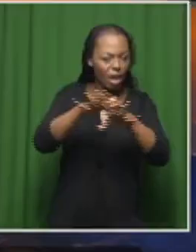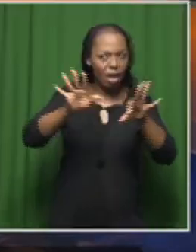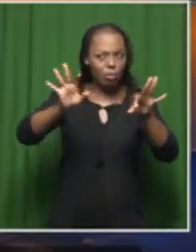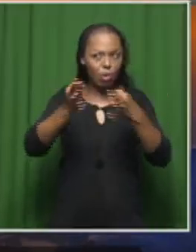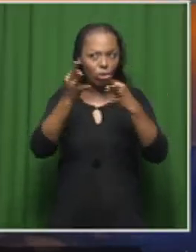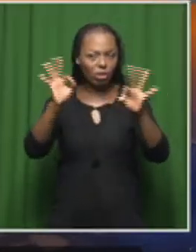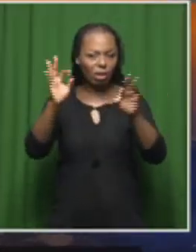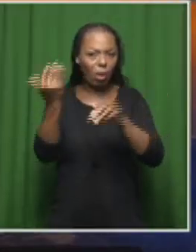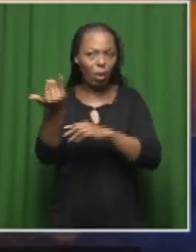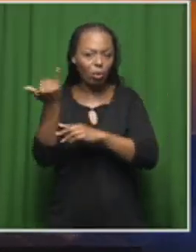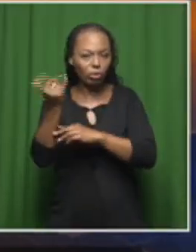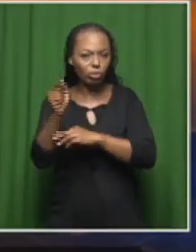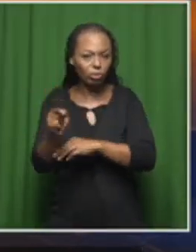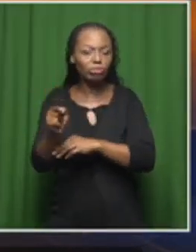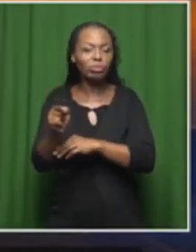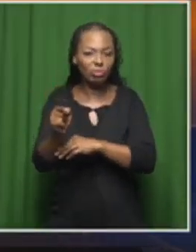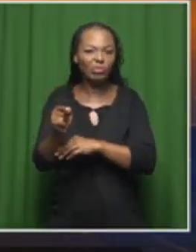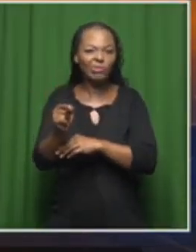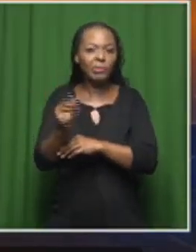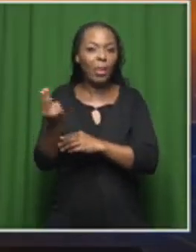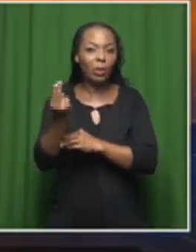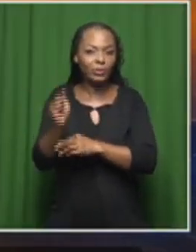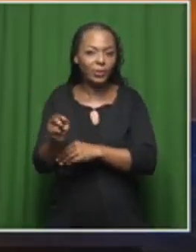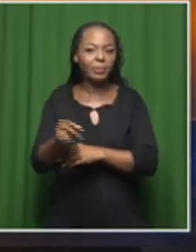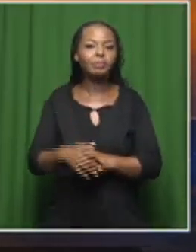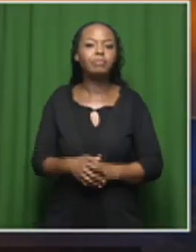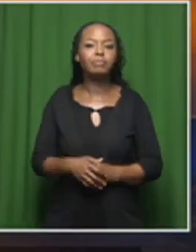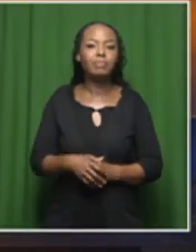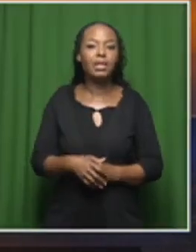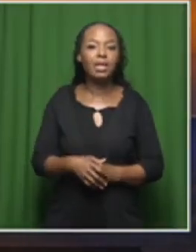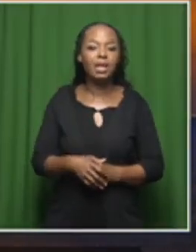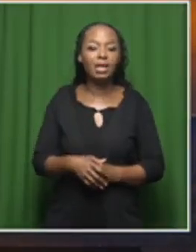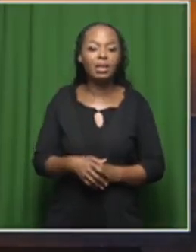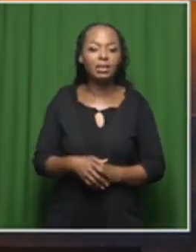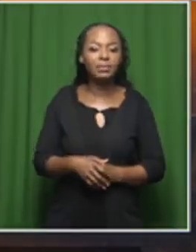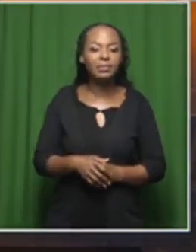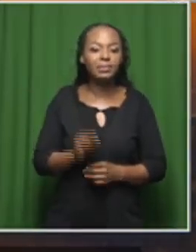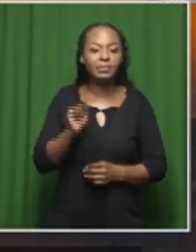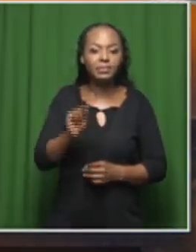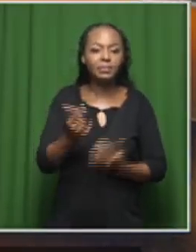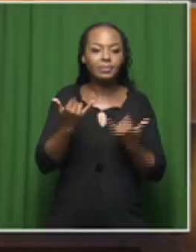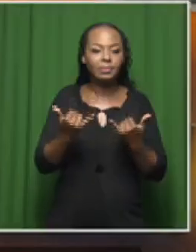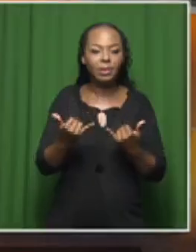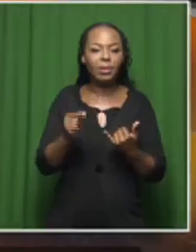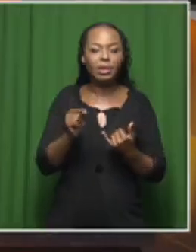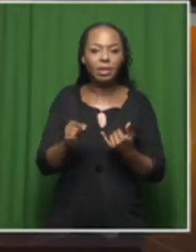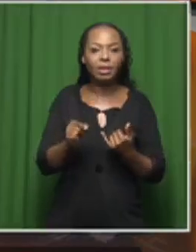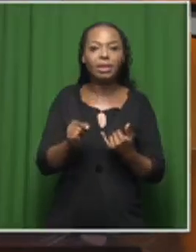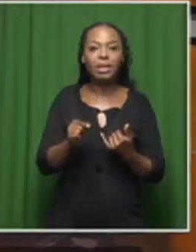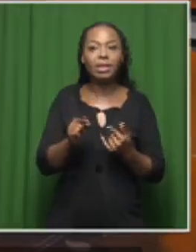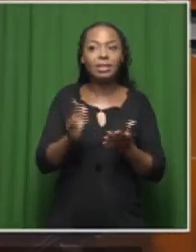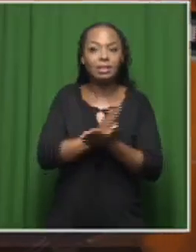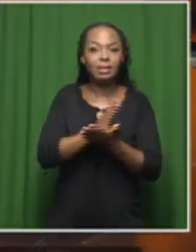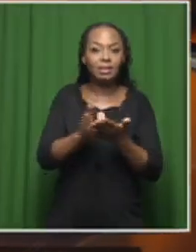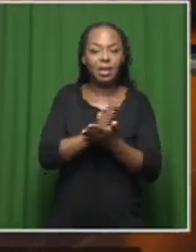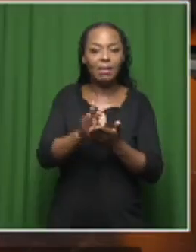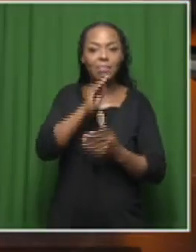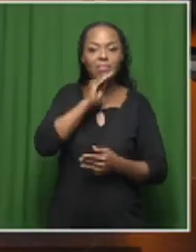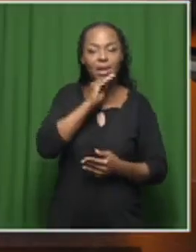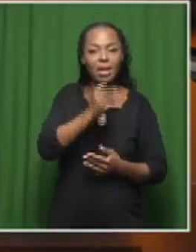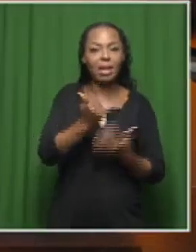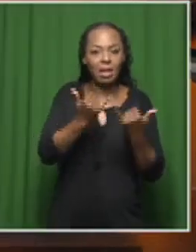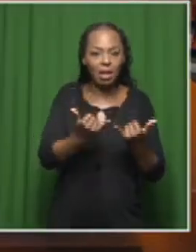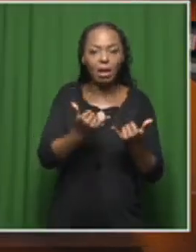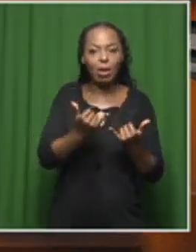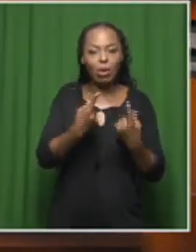the scenario, you know. Let's talk about the music, the Triumphal March as well, because I mean, that's the crescendo. That's literally what